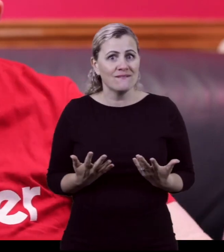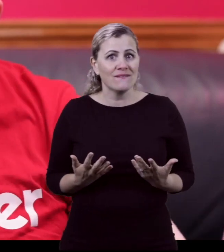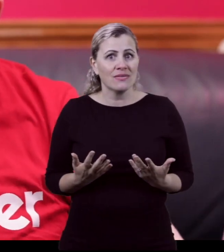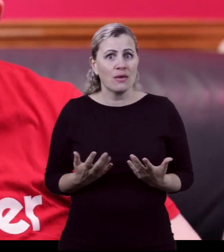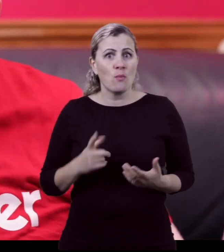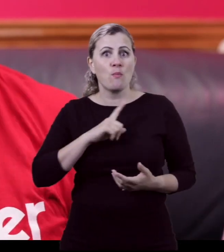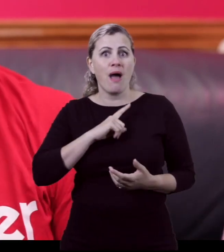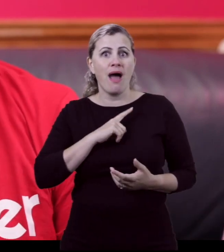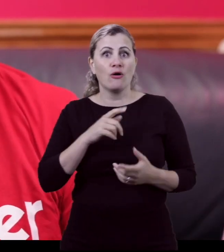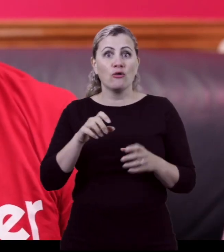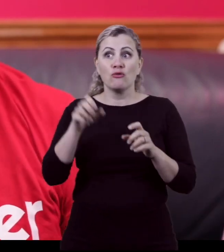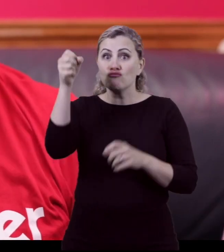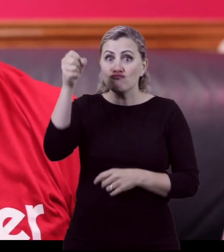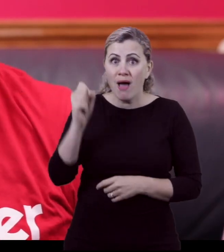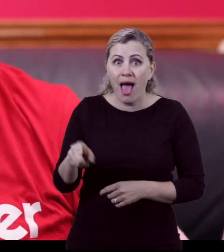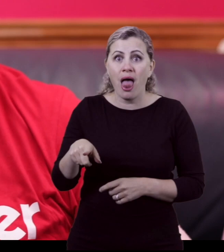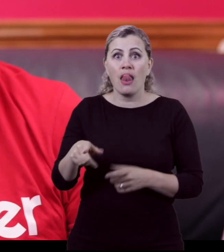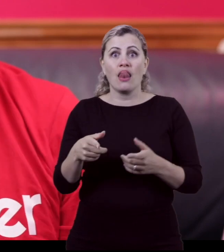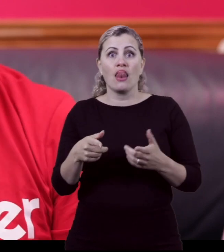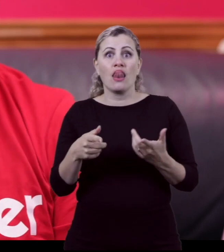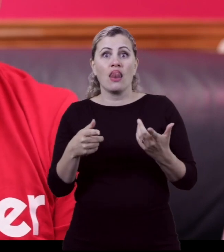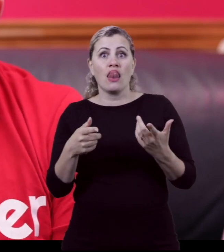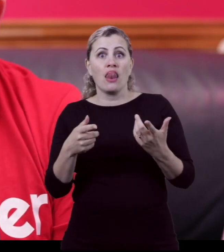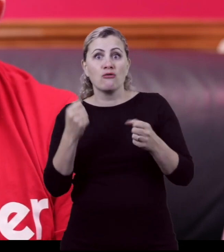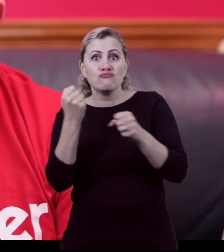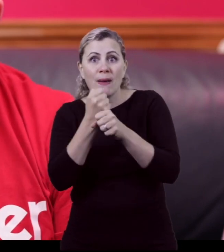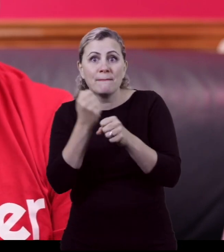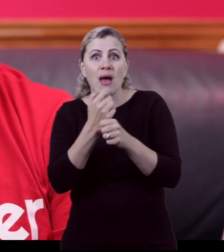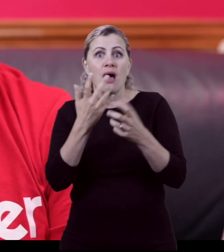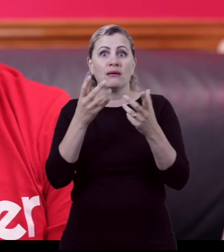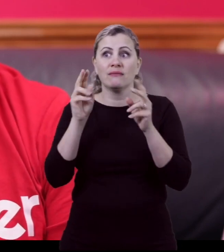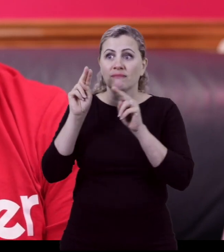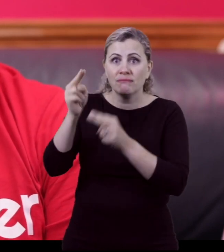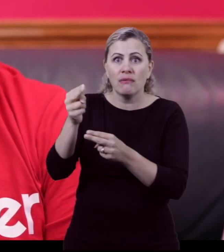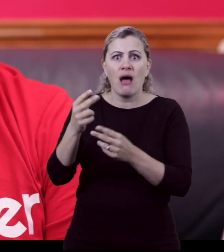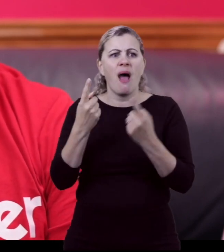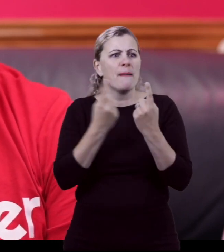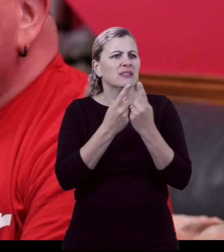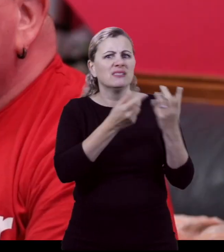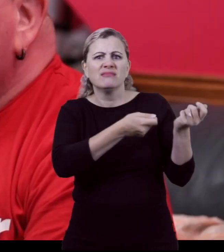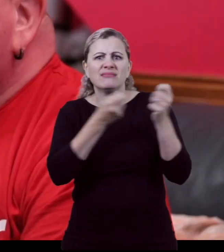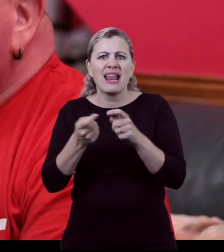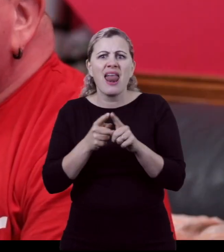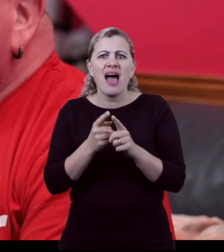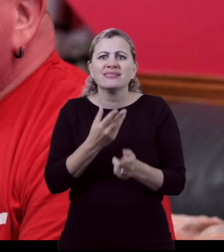to the wall to help her get herself off a toilet, like so.